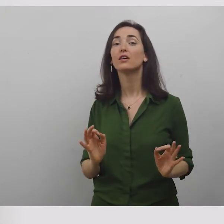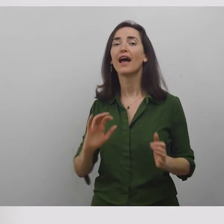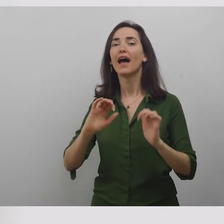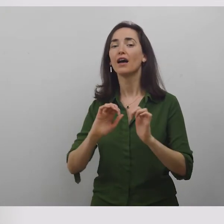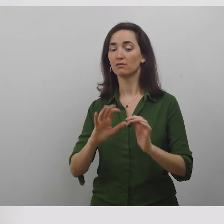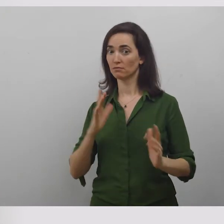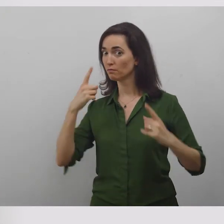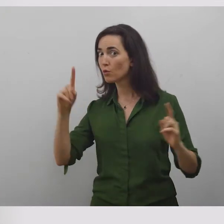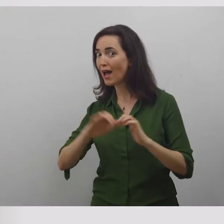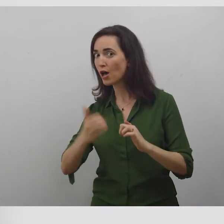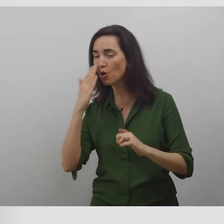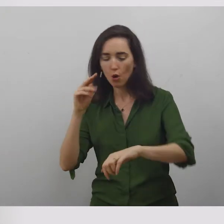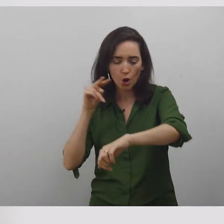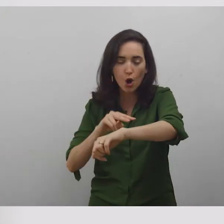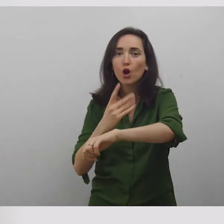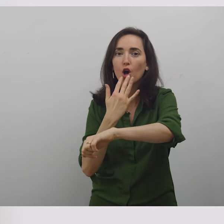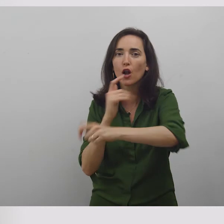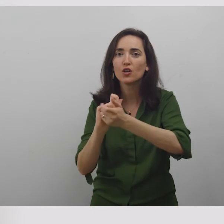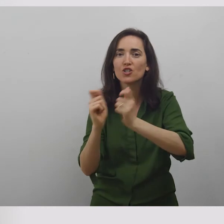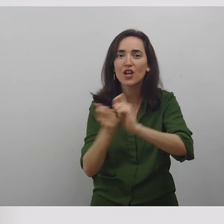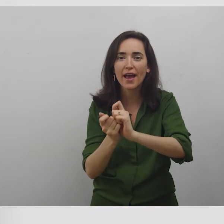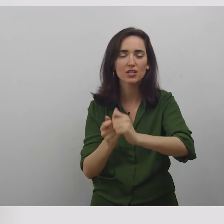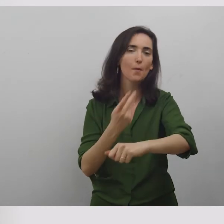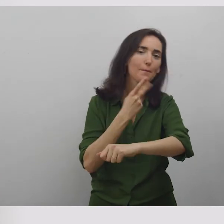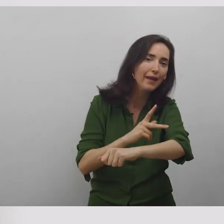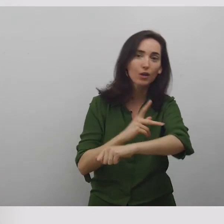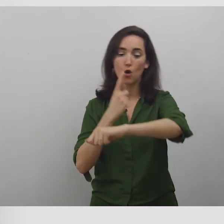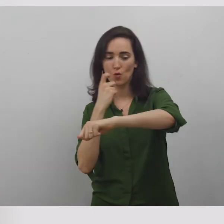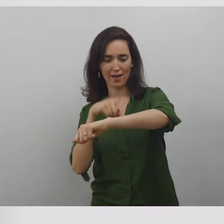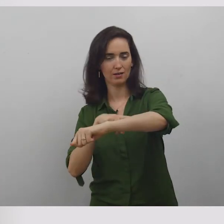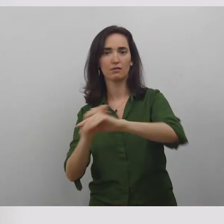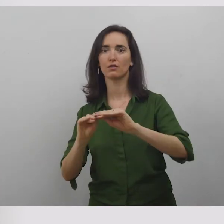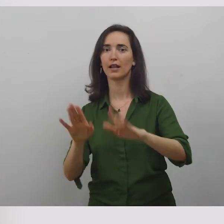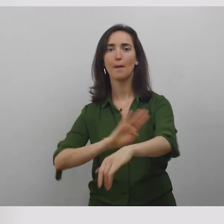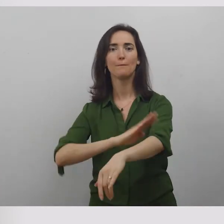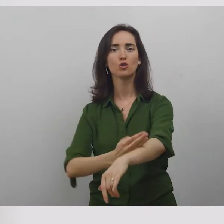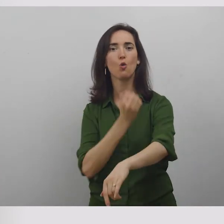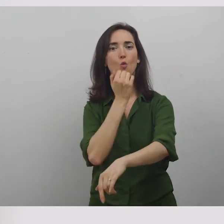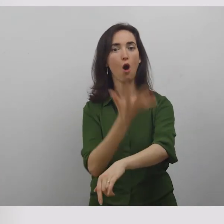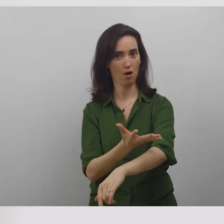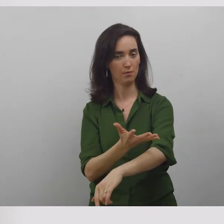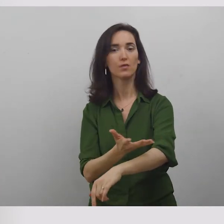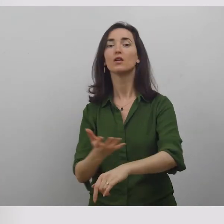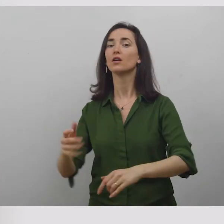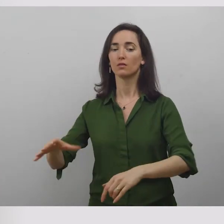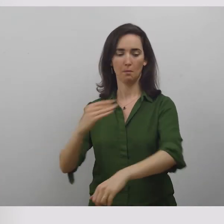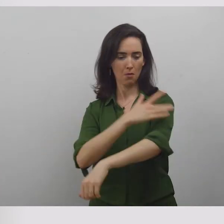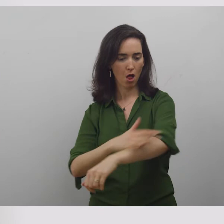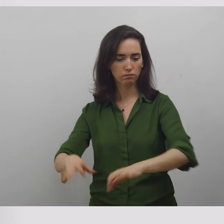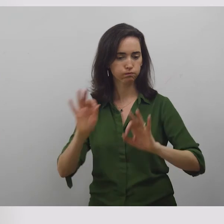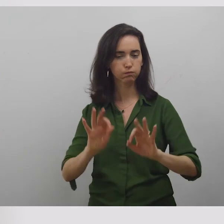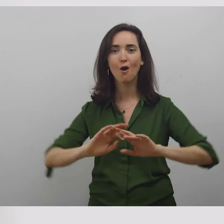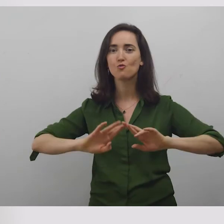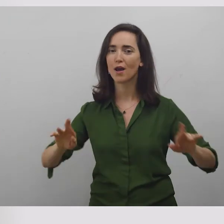What you want to see is that the area changes color, becomes more pink or red, which is an indication that the muscles are warmed up and getting a